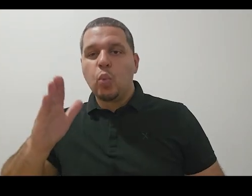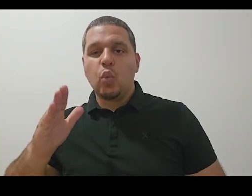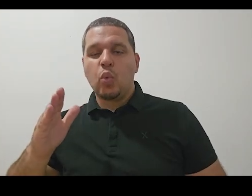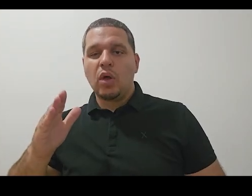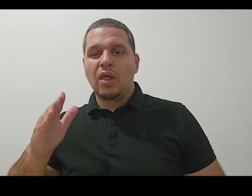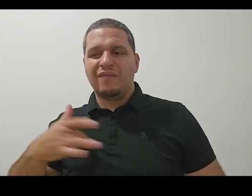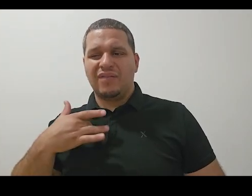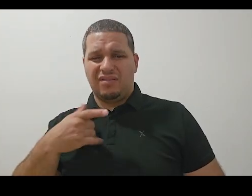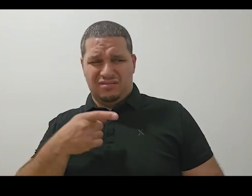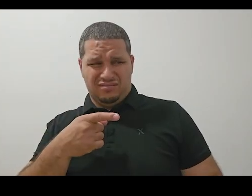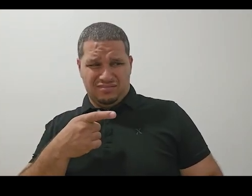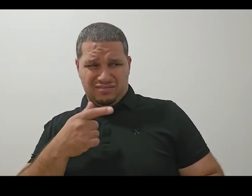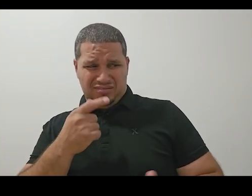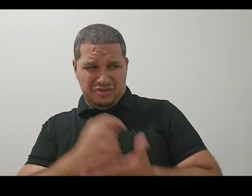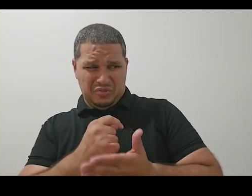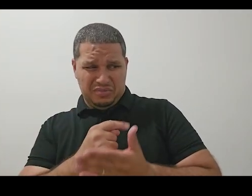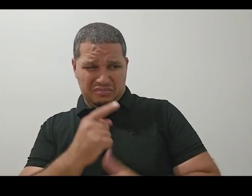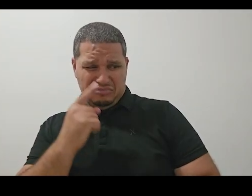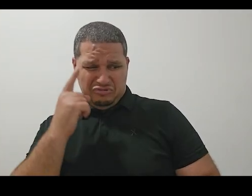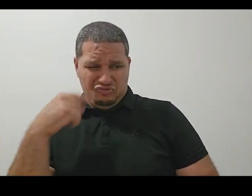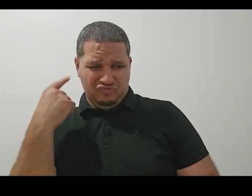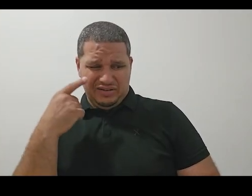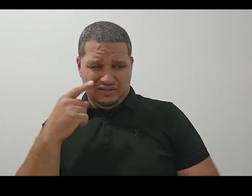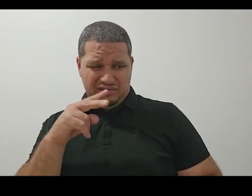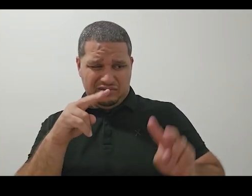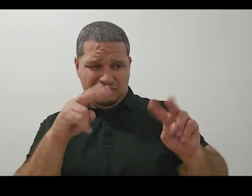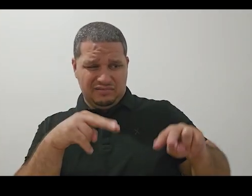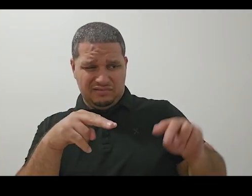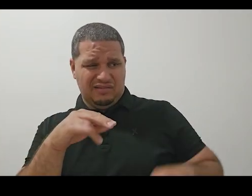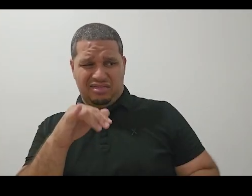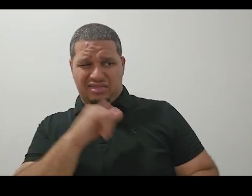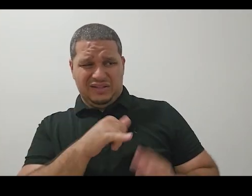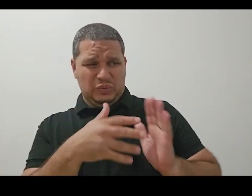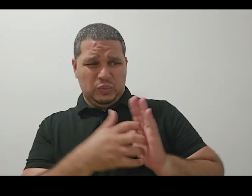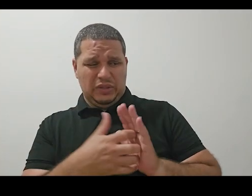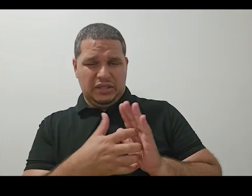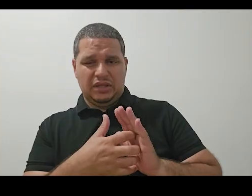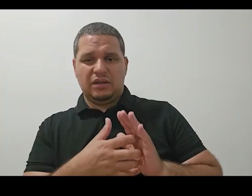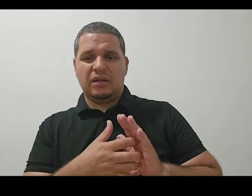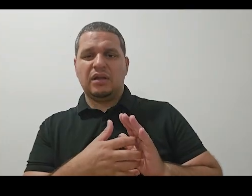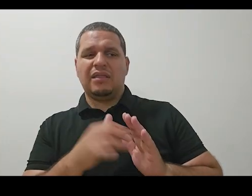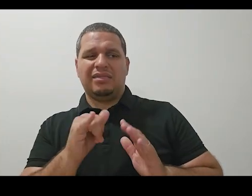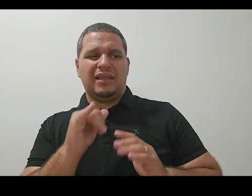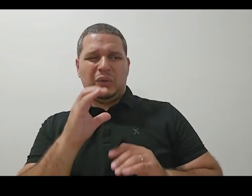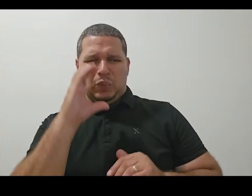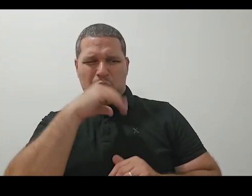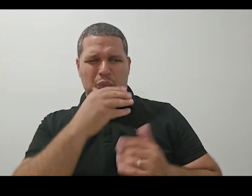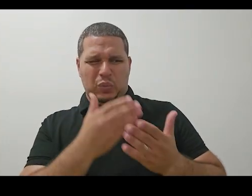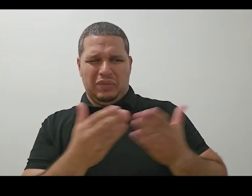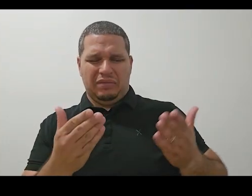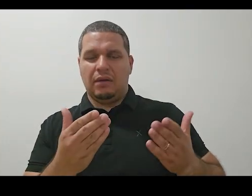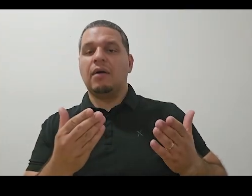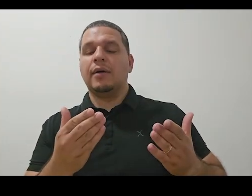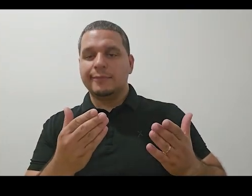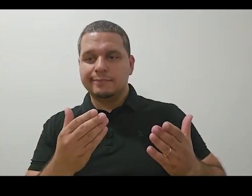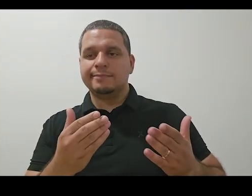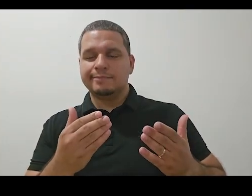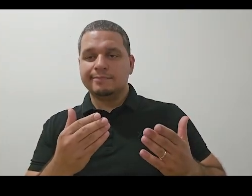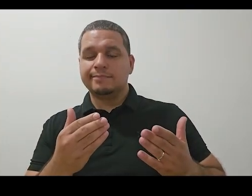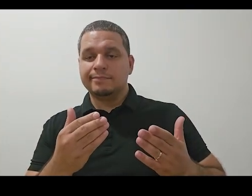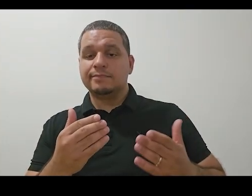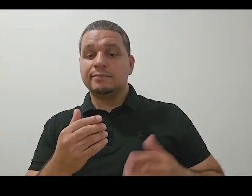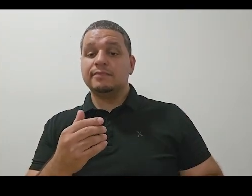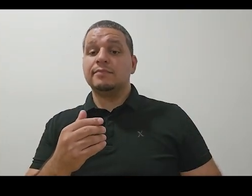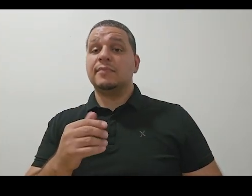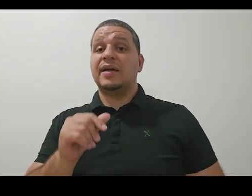seeking therapy, you must be crazy, you must be insane, or that is a weird thing to say, right?